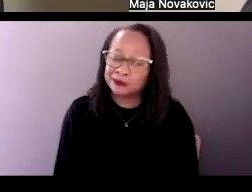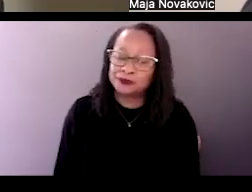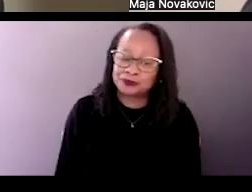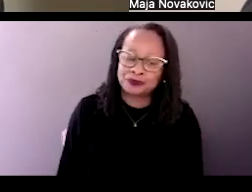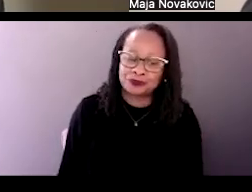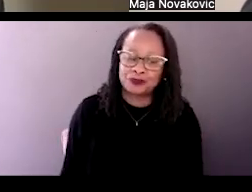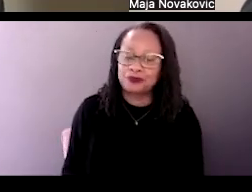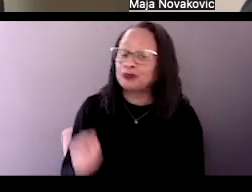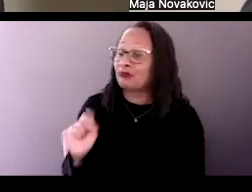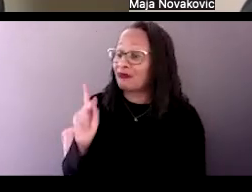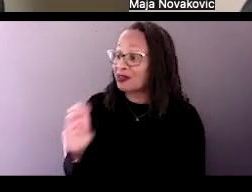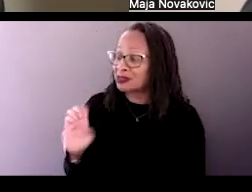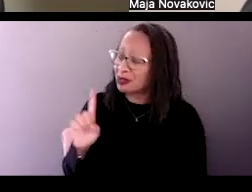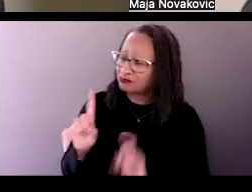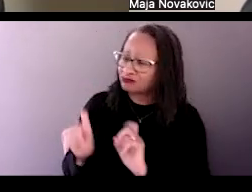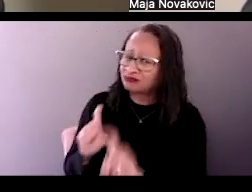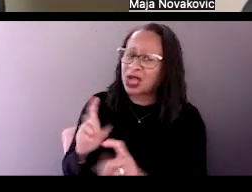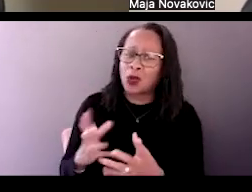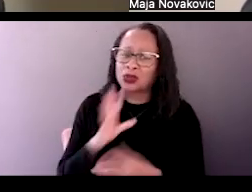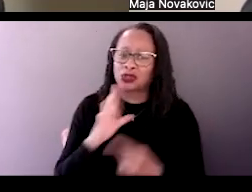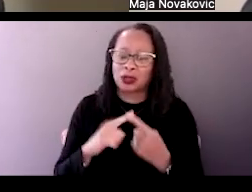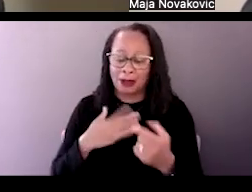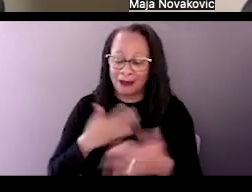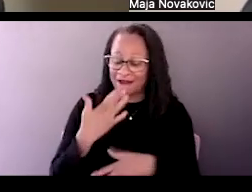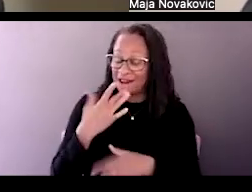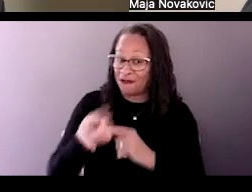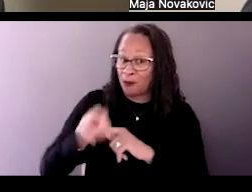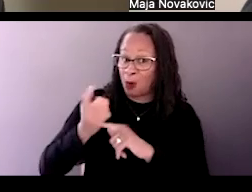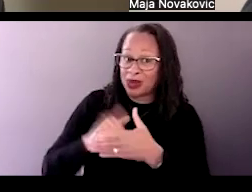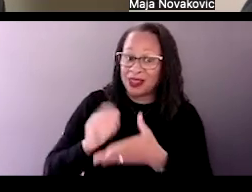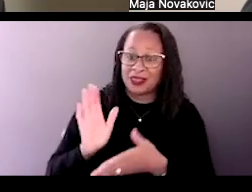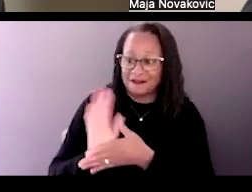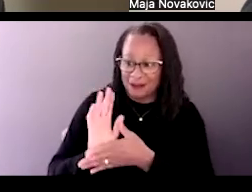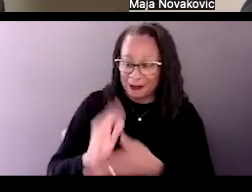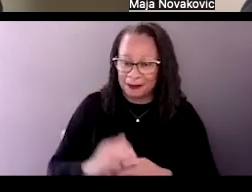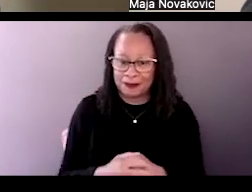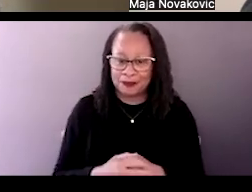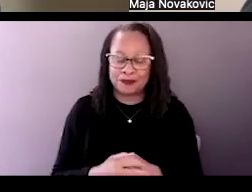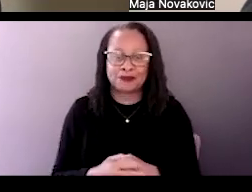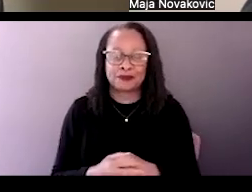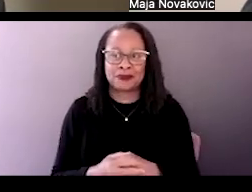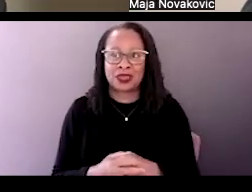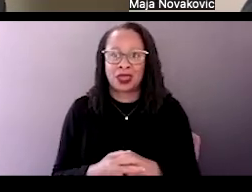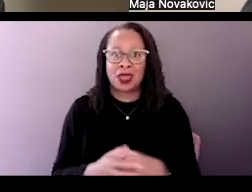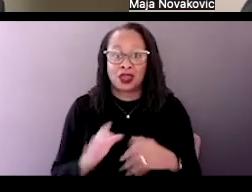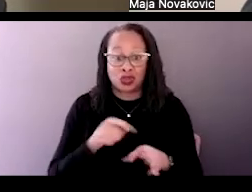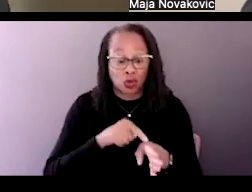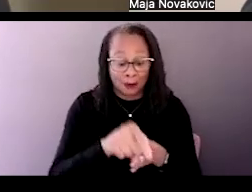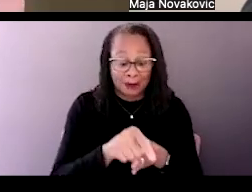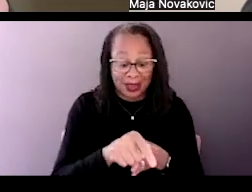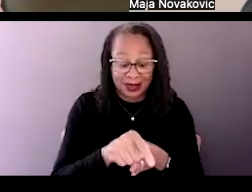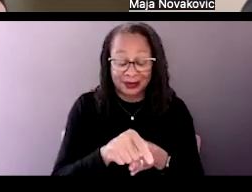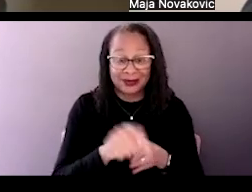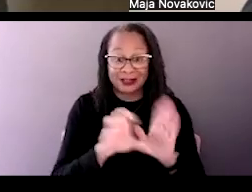know, I want to talk to you about one of my favorite moments in the film, Mhm. and that's when your main character, Emin,